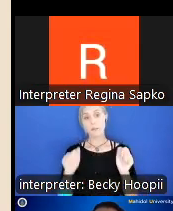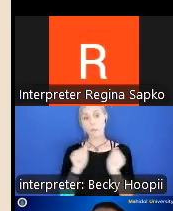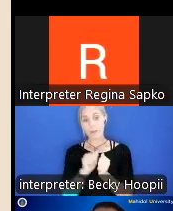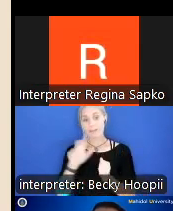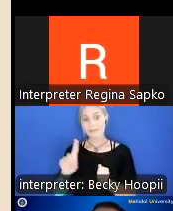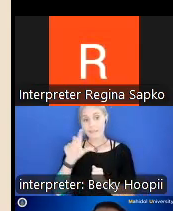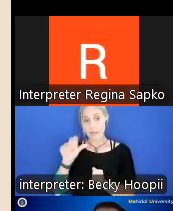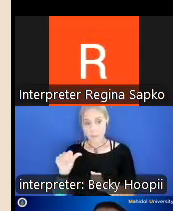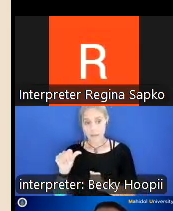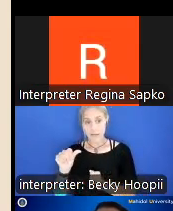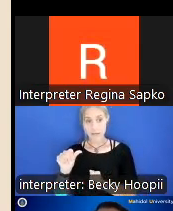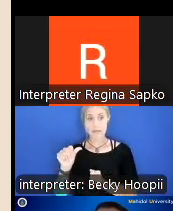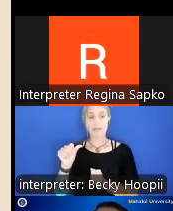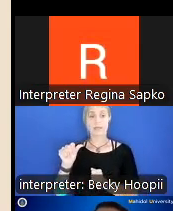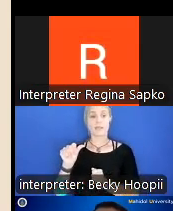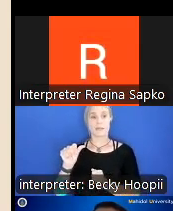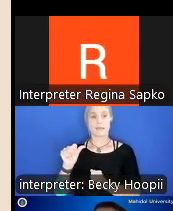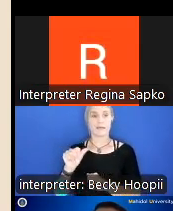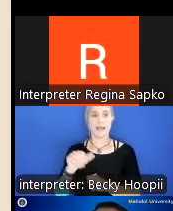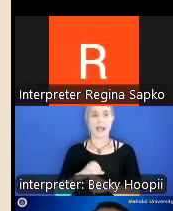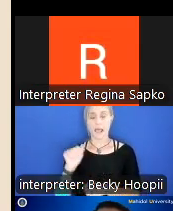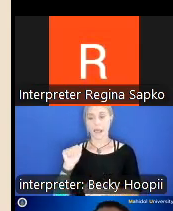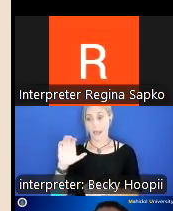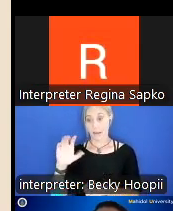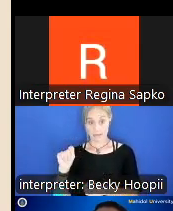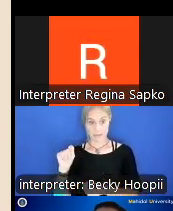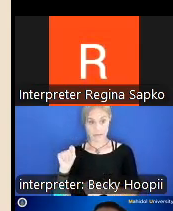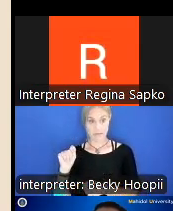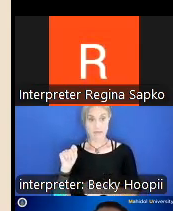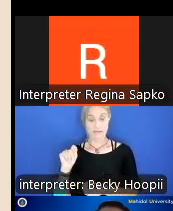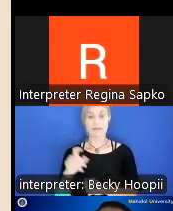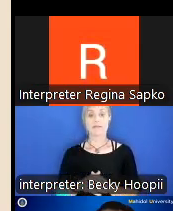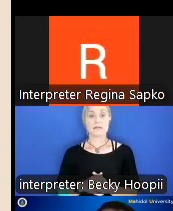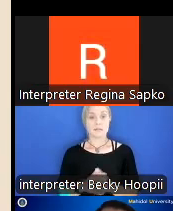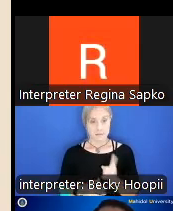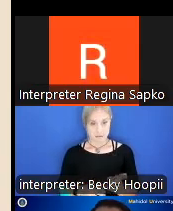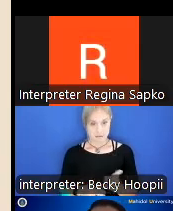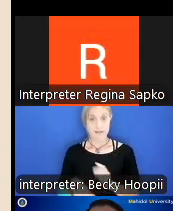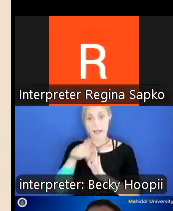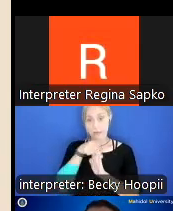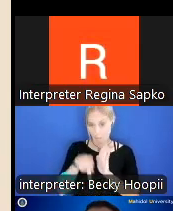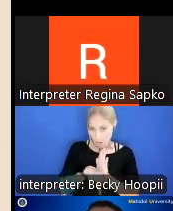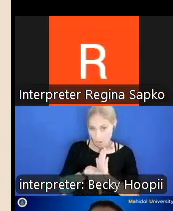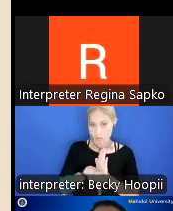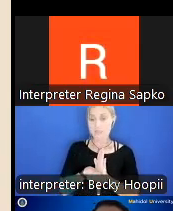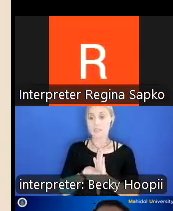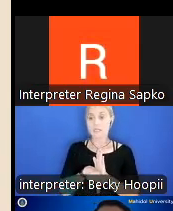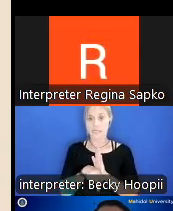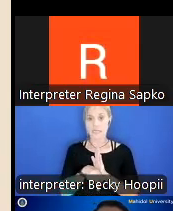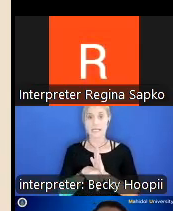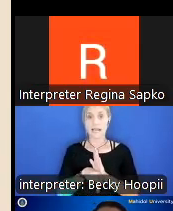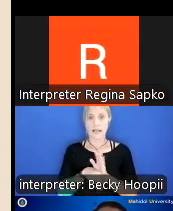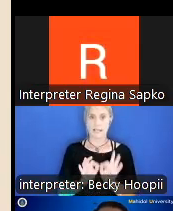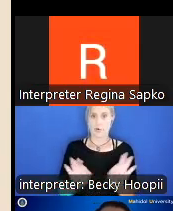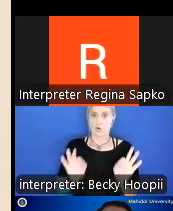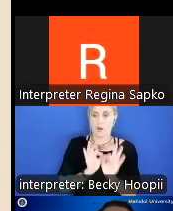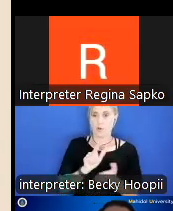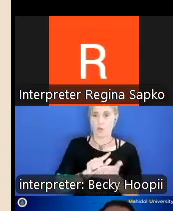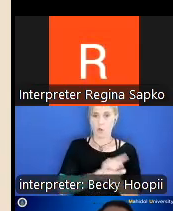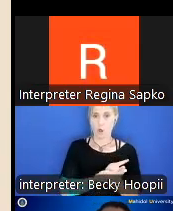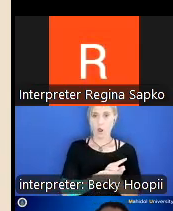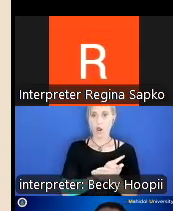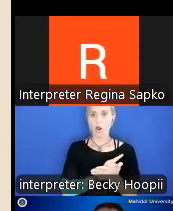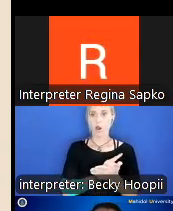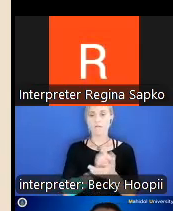Empowerment Act is the core, policy and the critical law for person with disability in